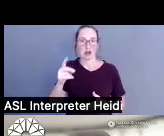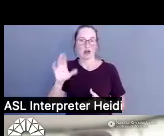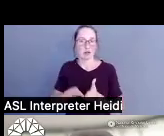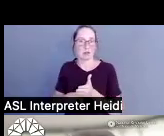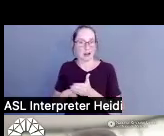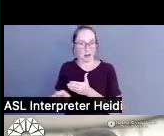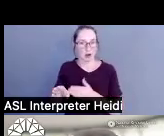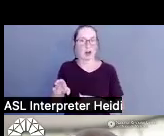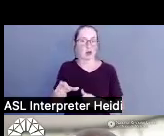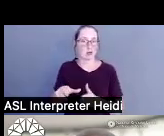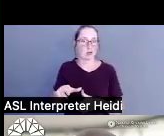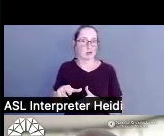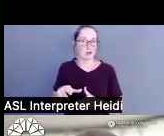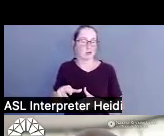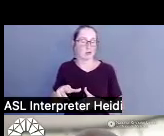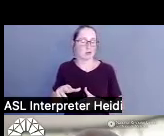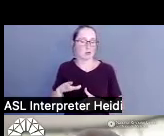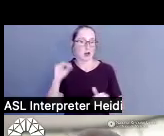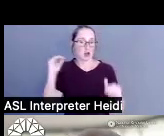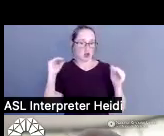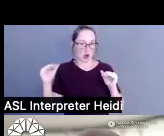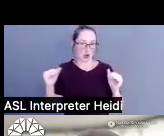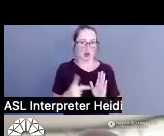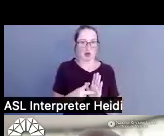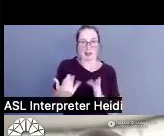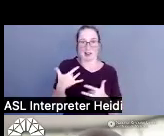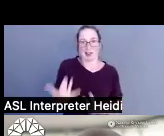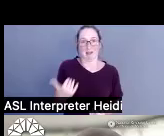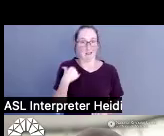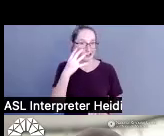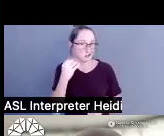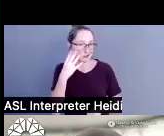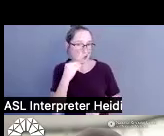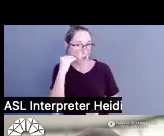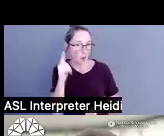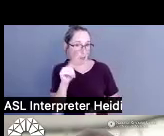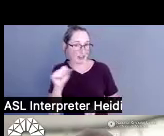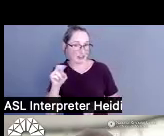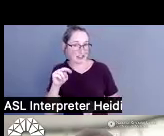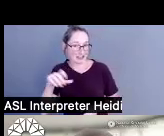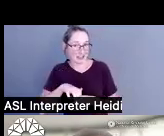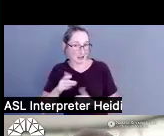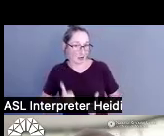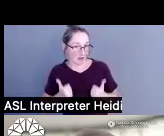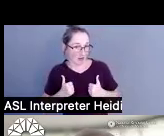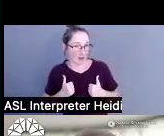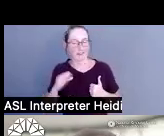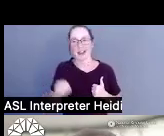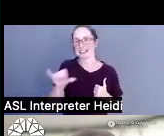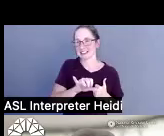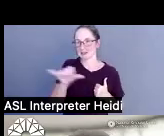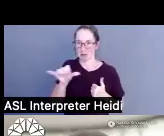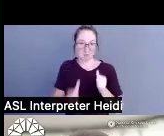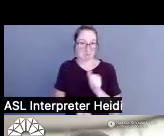are twice as likely as the general population to have experienced homelessness in their lifetime. And similarly,